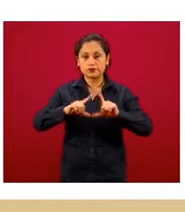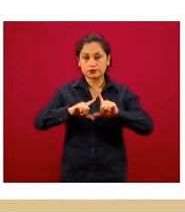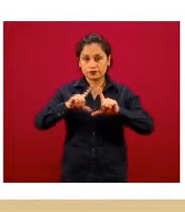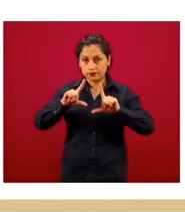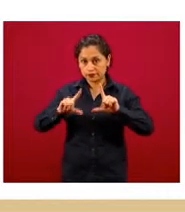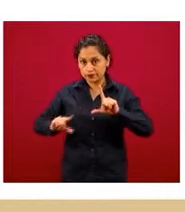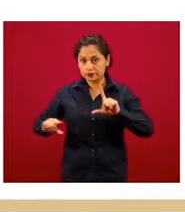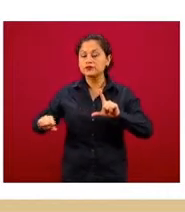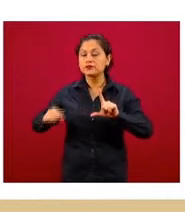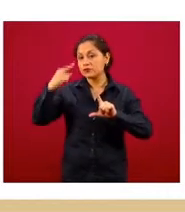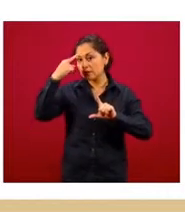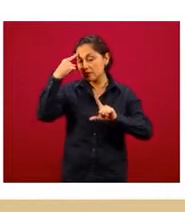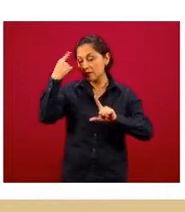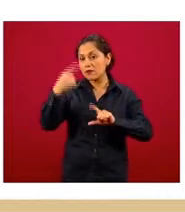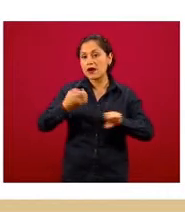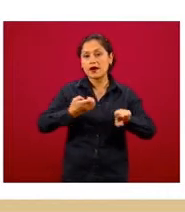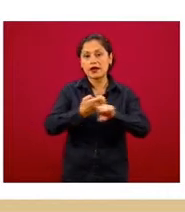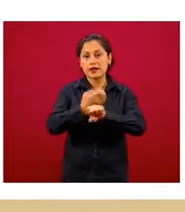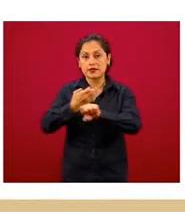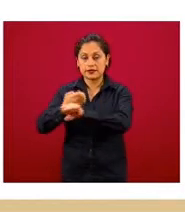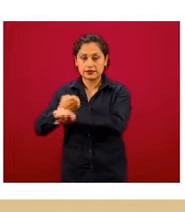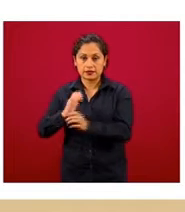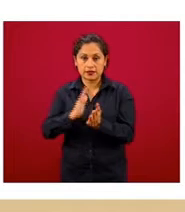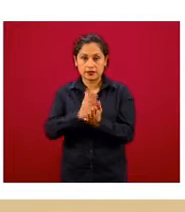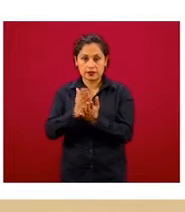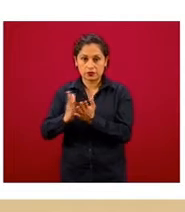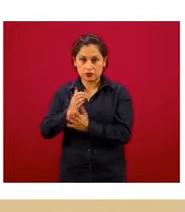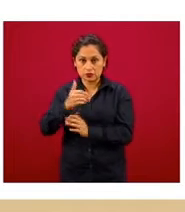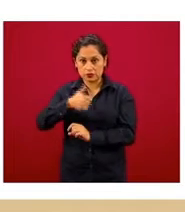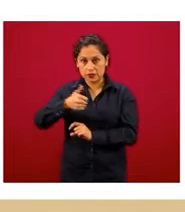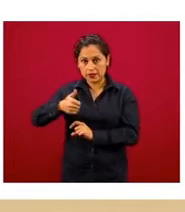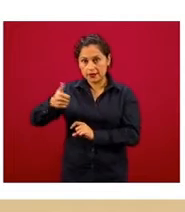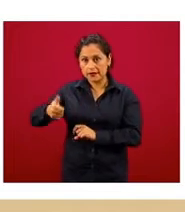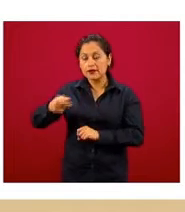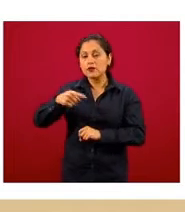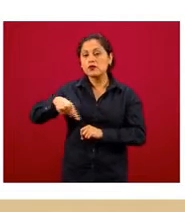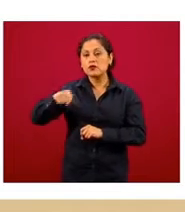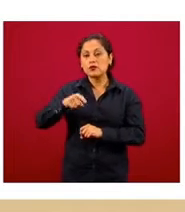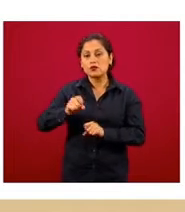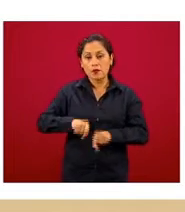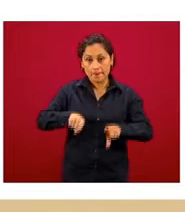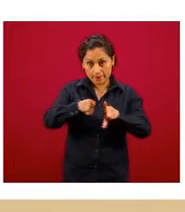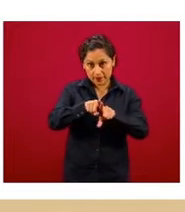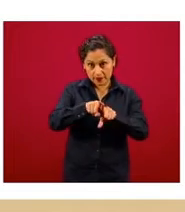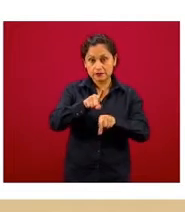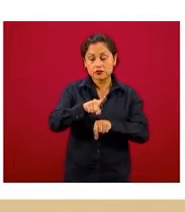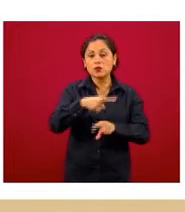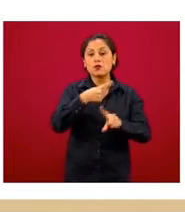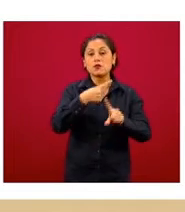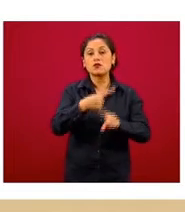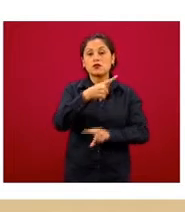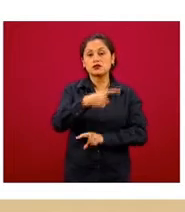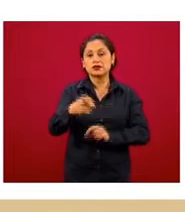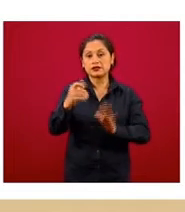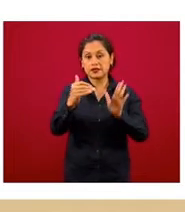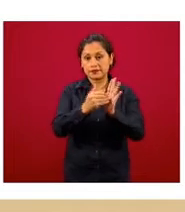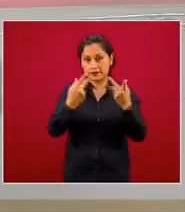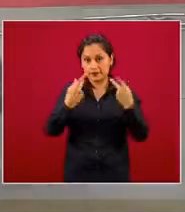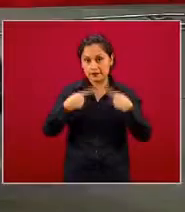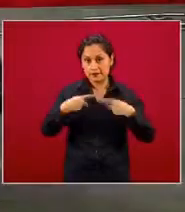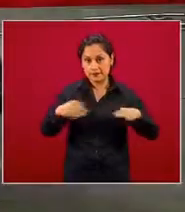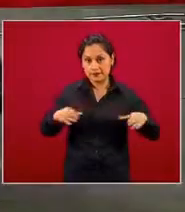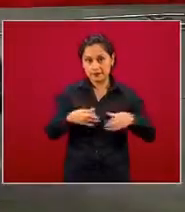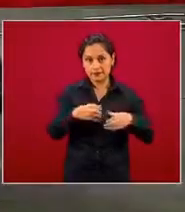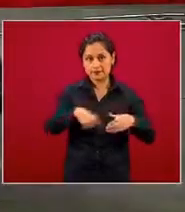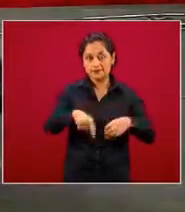but presented as a bar graph going down by state. This is the incidence rate, the cumulative incidence rate per